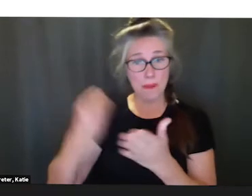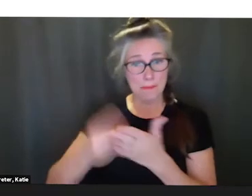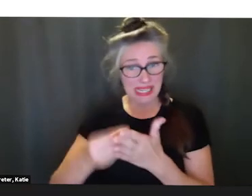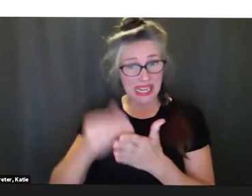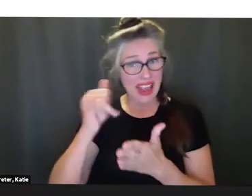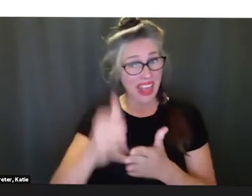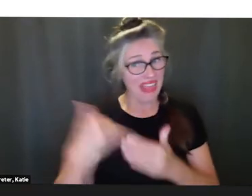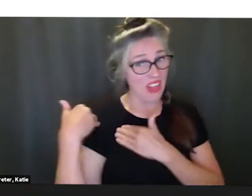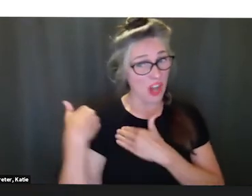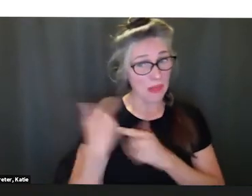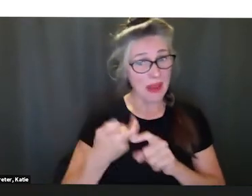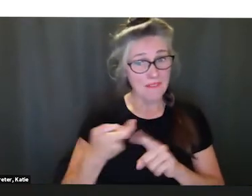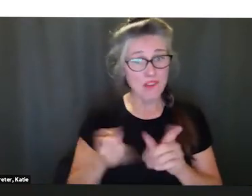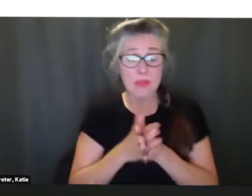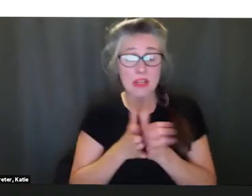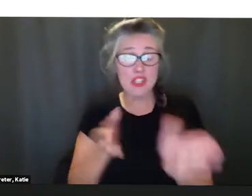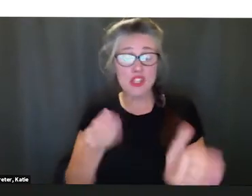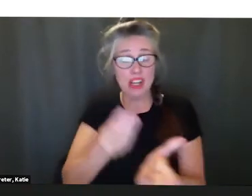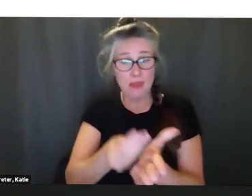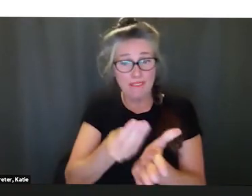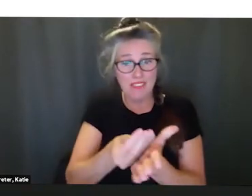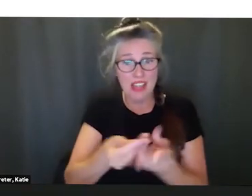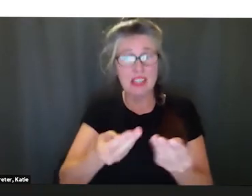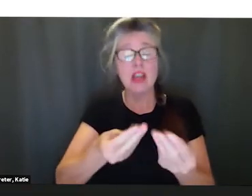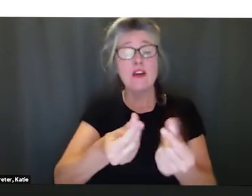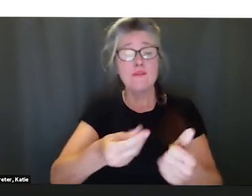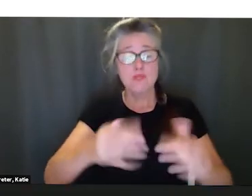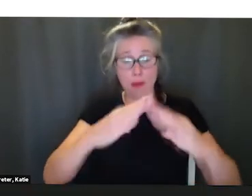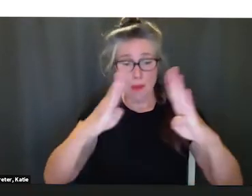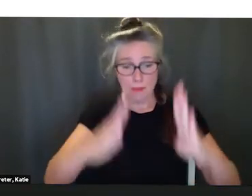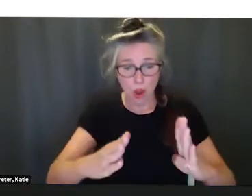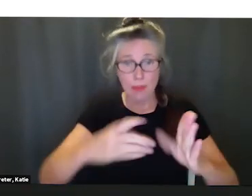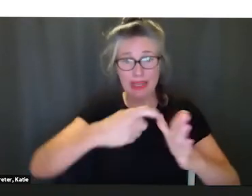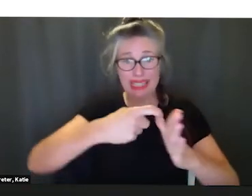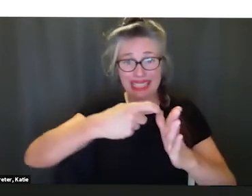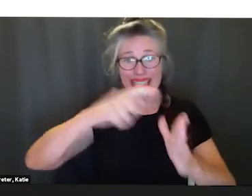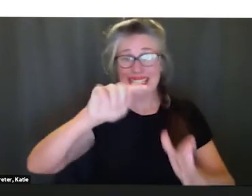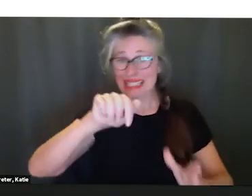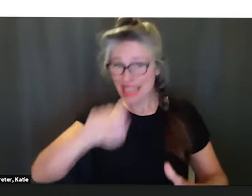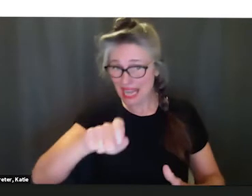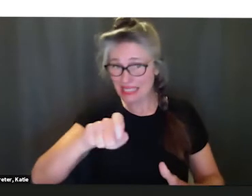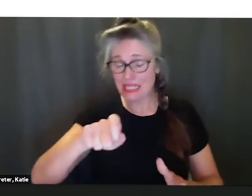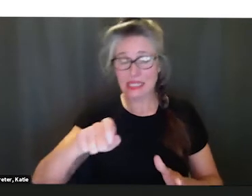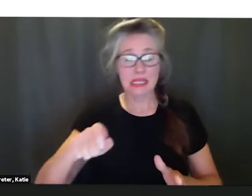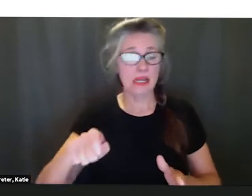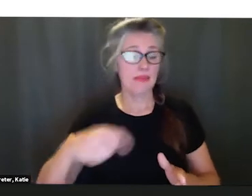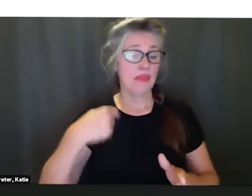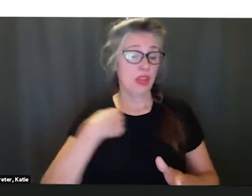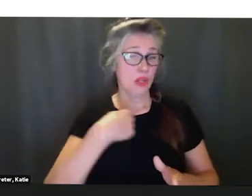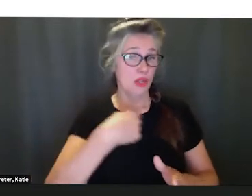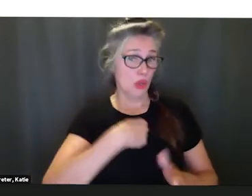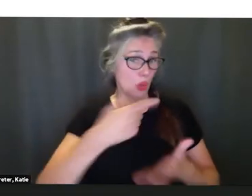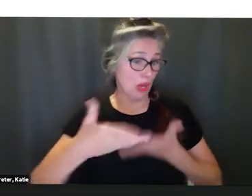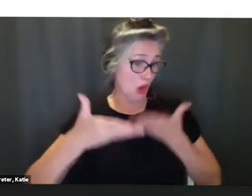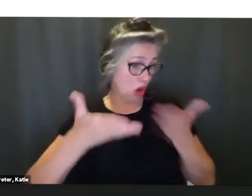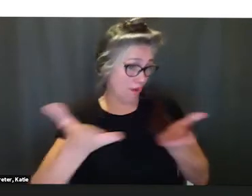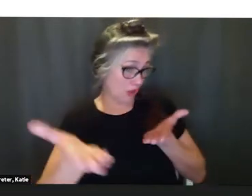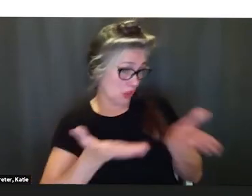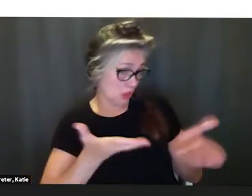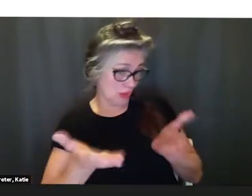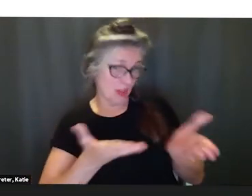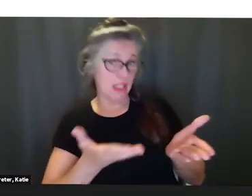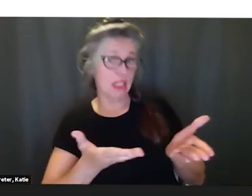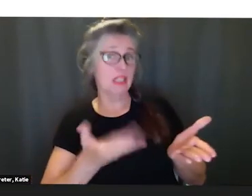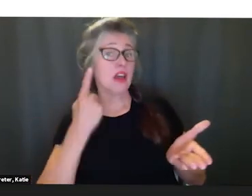funded from our general fund property taxes, which in turn, we not only offer services to those